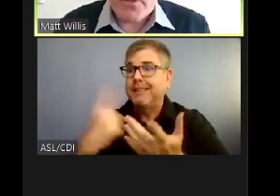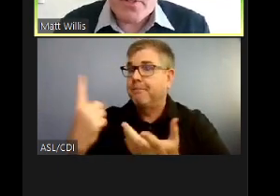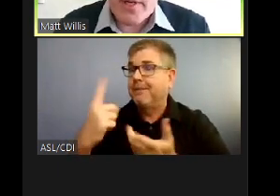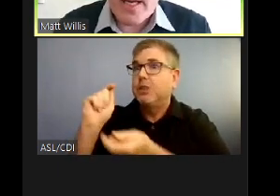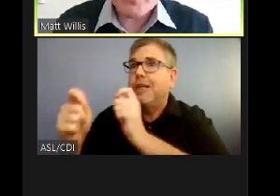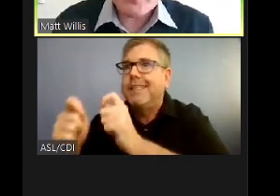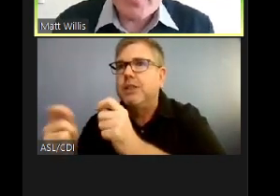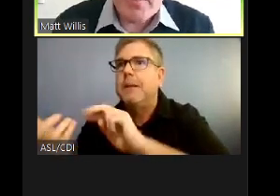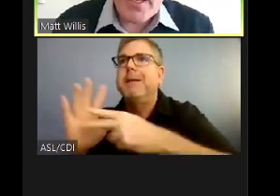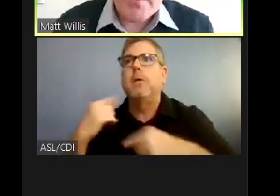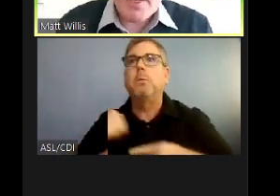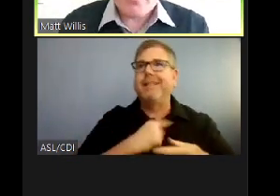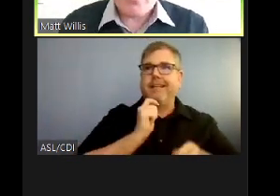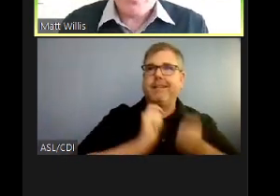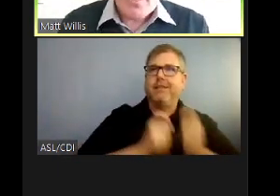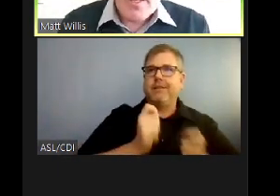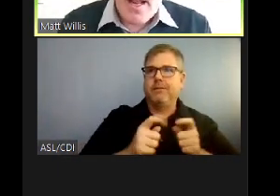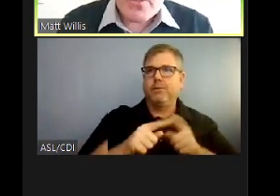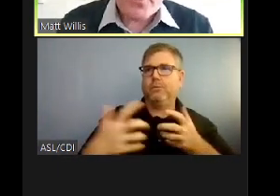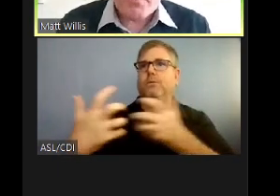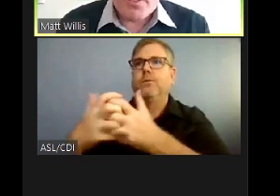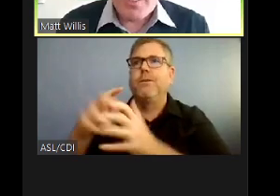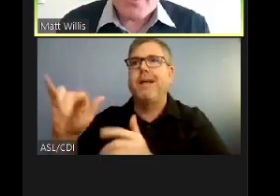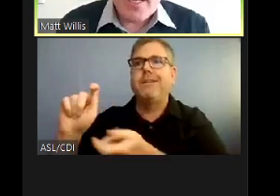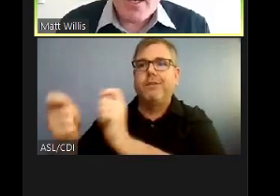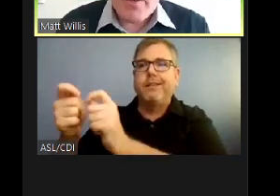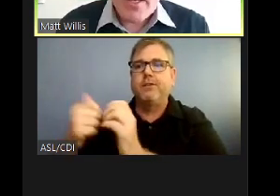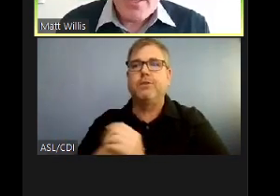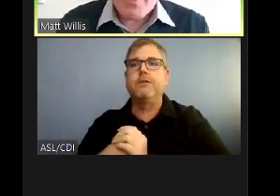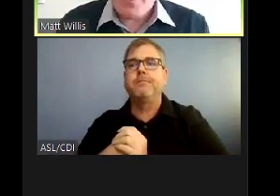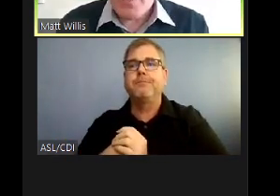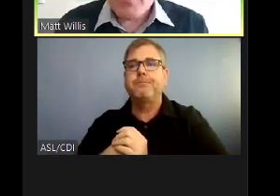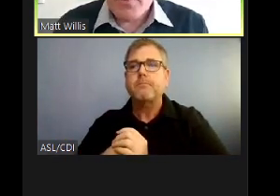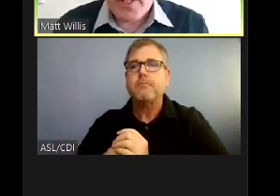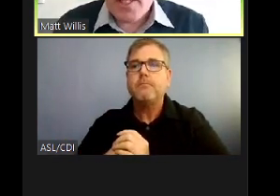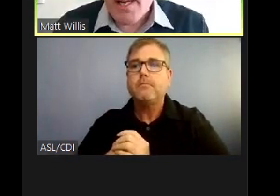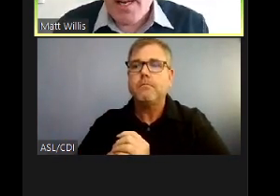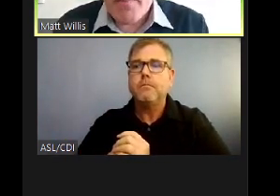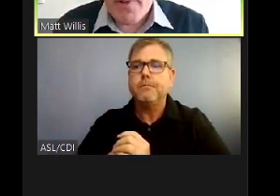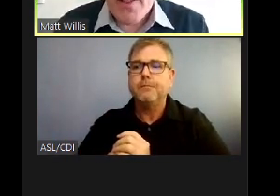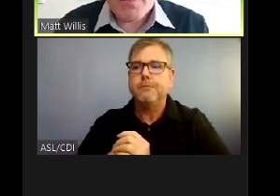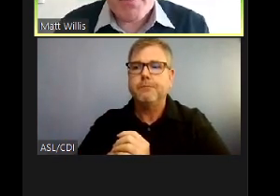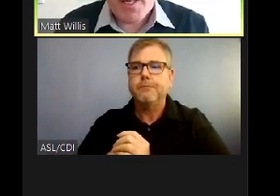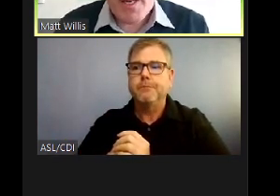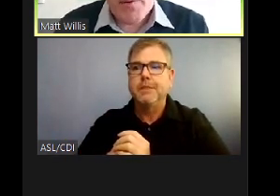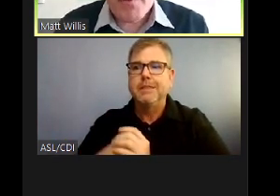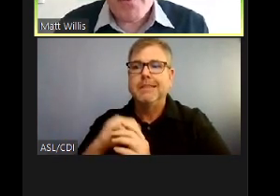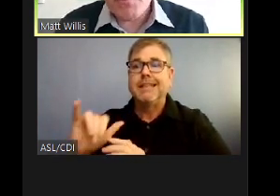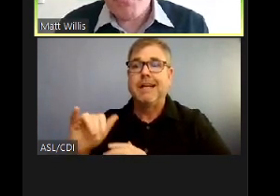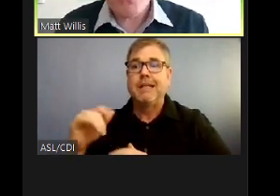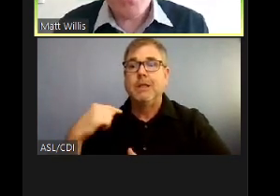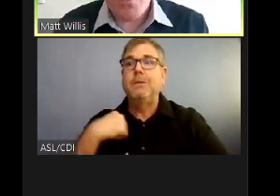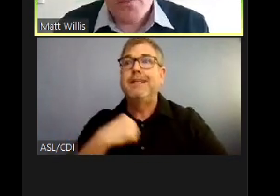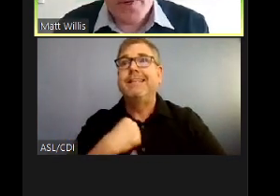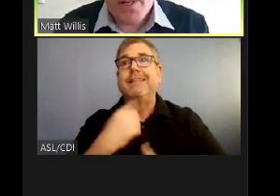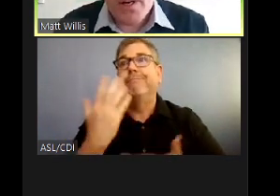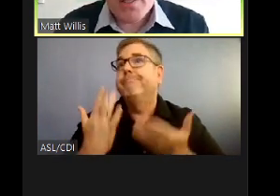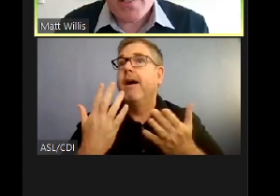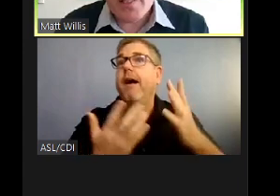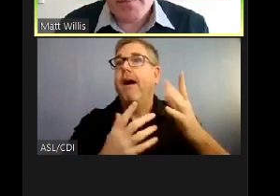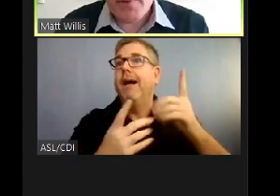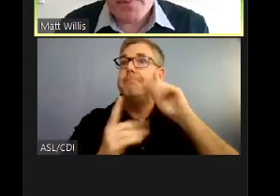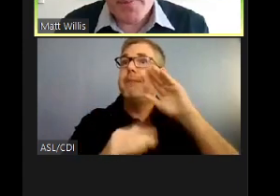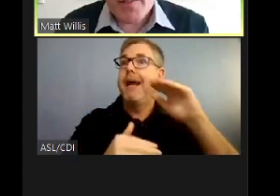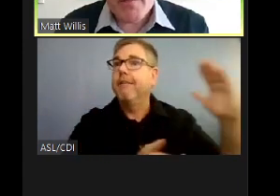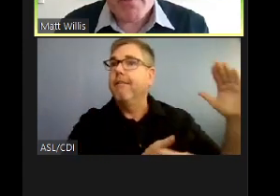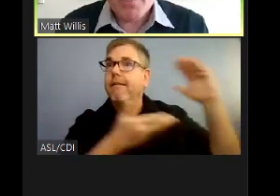number of doses we had anticipated based on national supplies and how they may get diverted. And that's been an element of our response all the way along, is